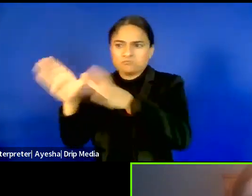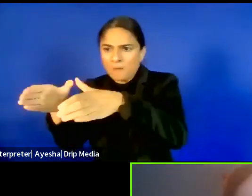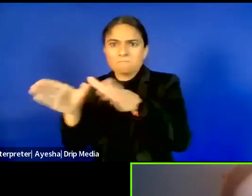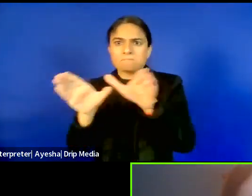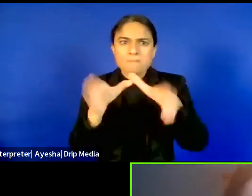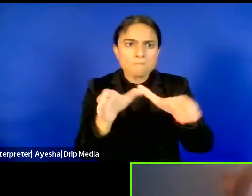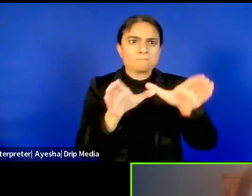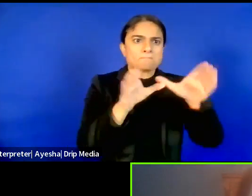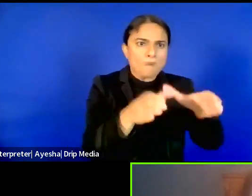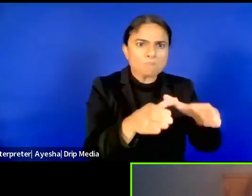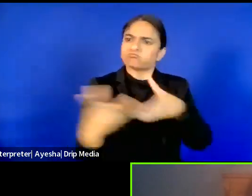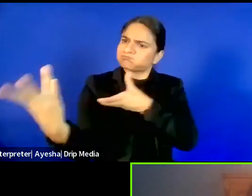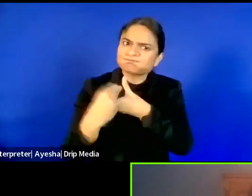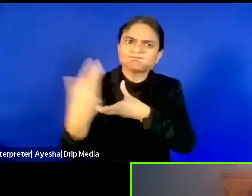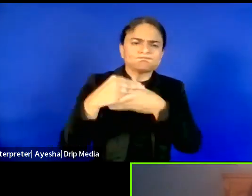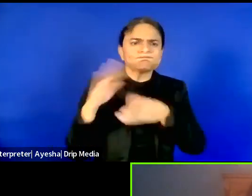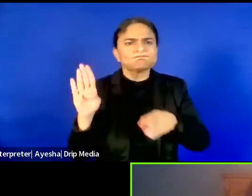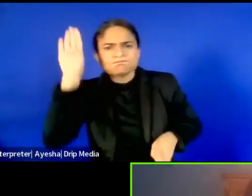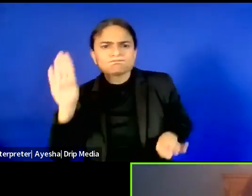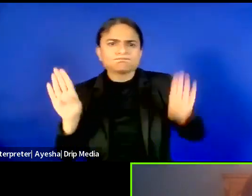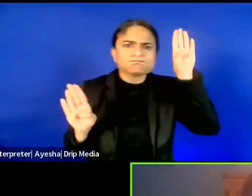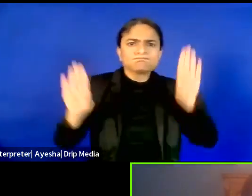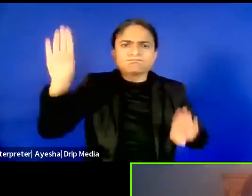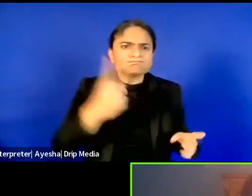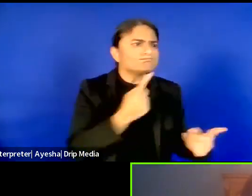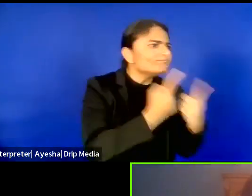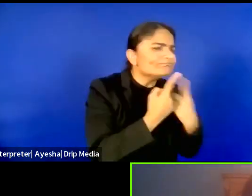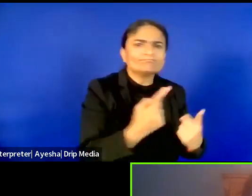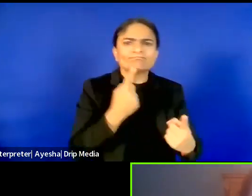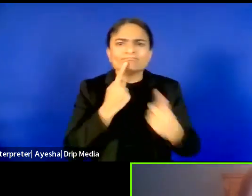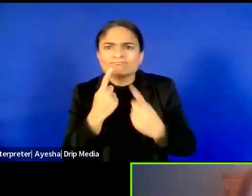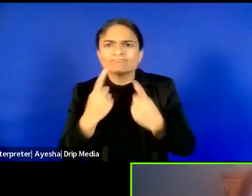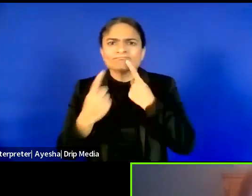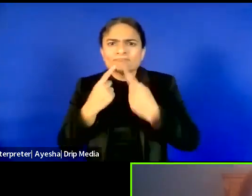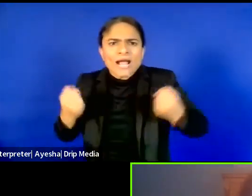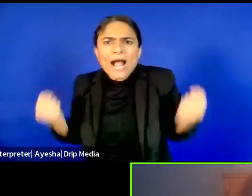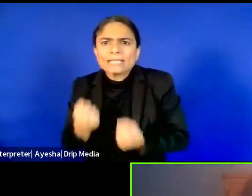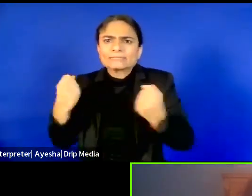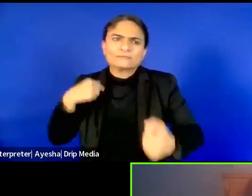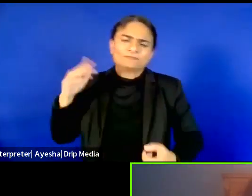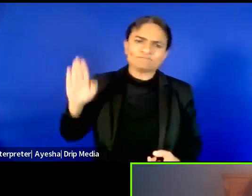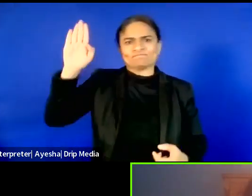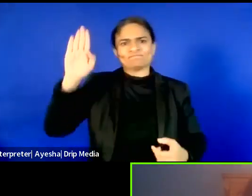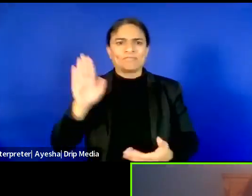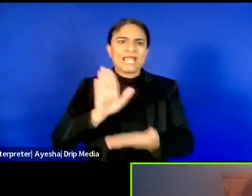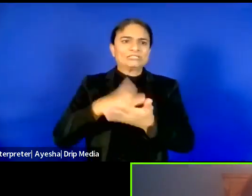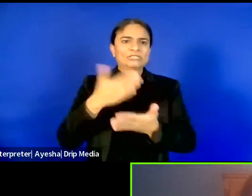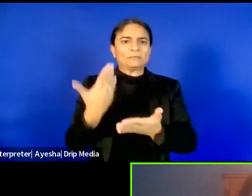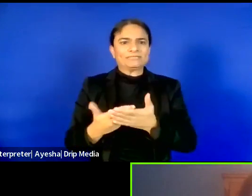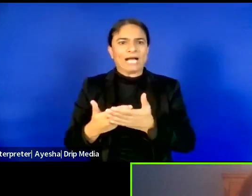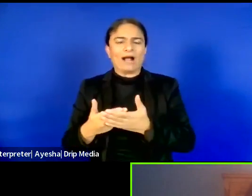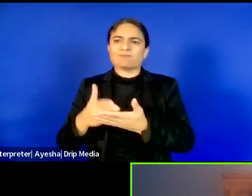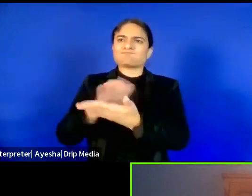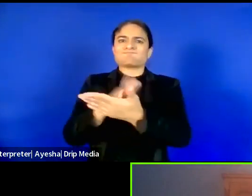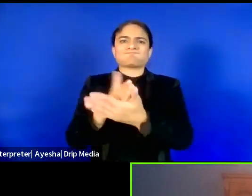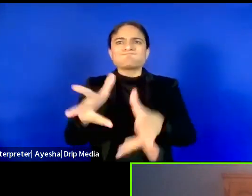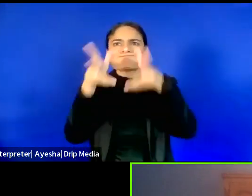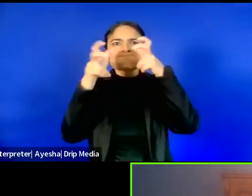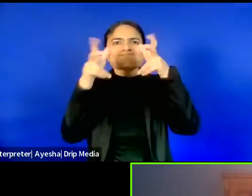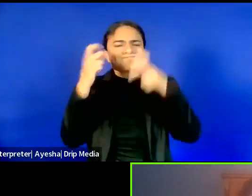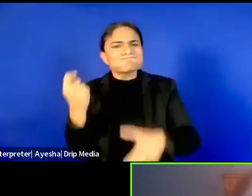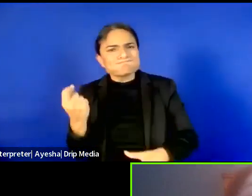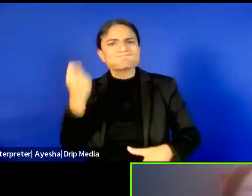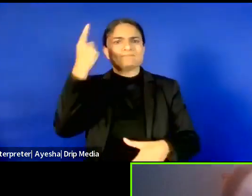to be active with their interpreters there. So I think that was a really huge win as well, and something that